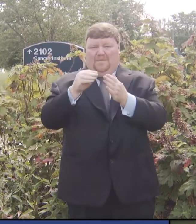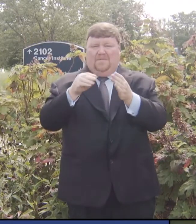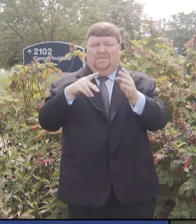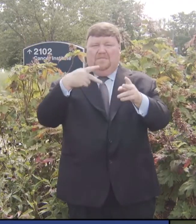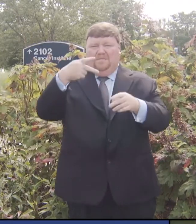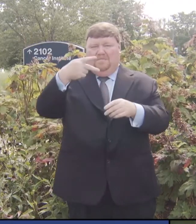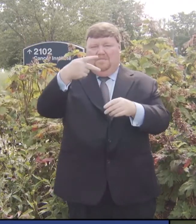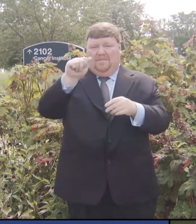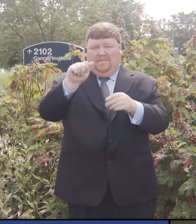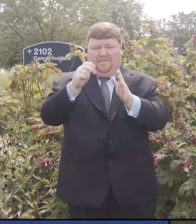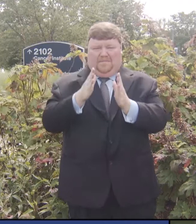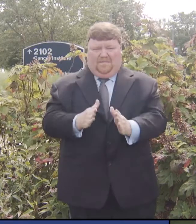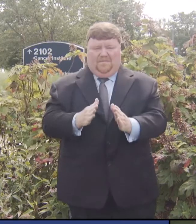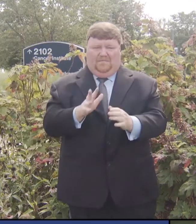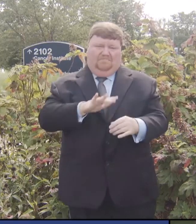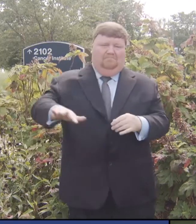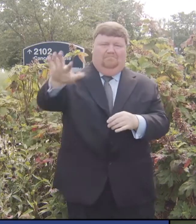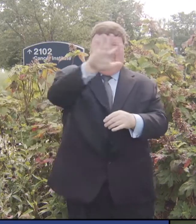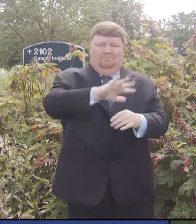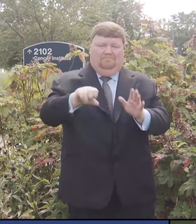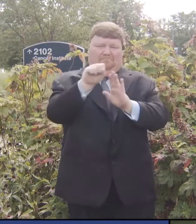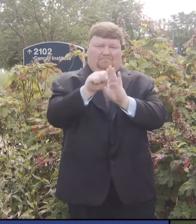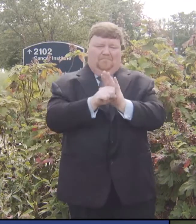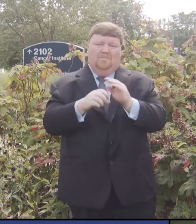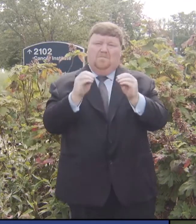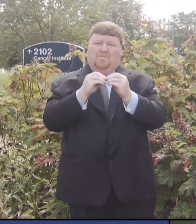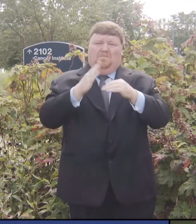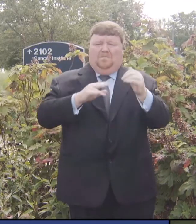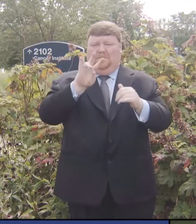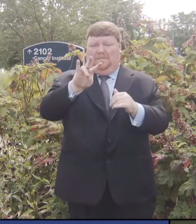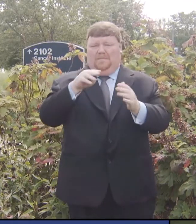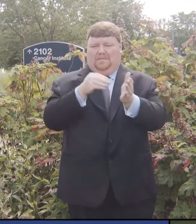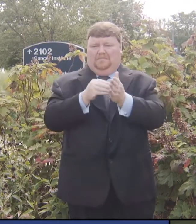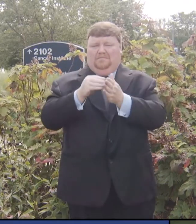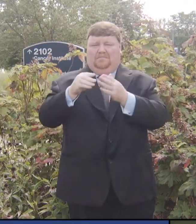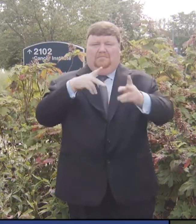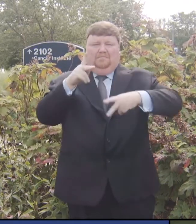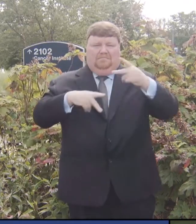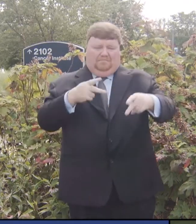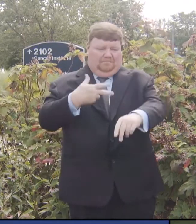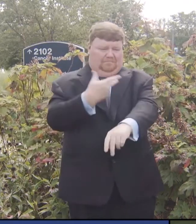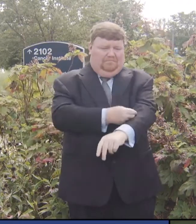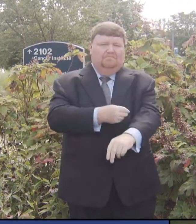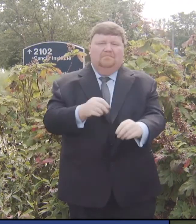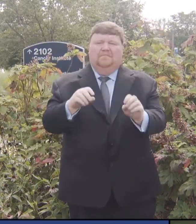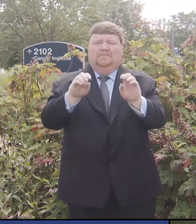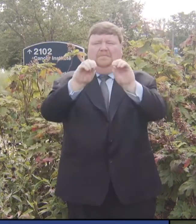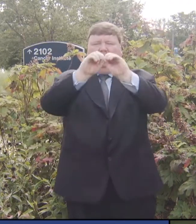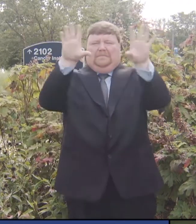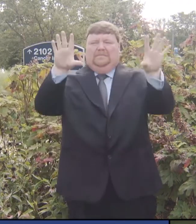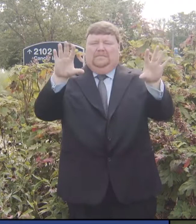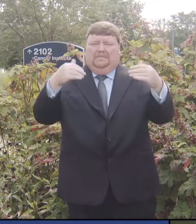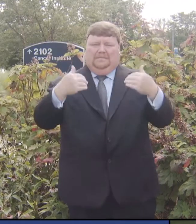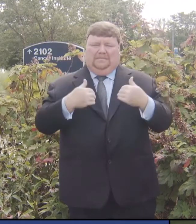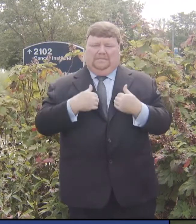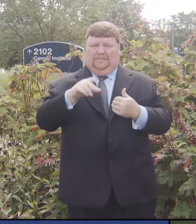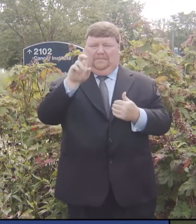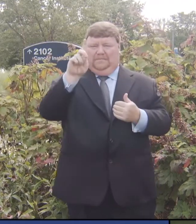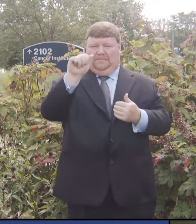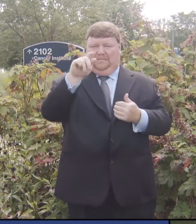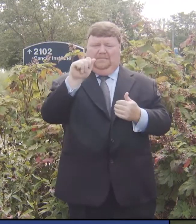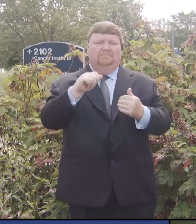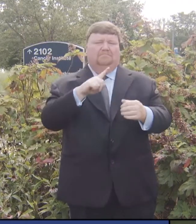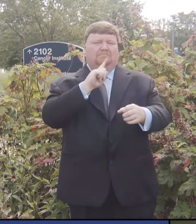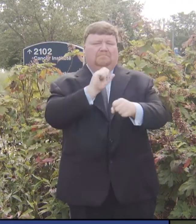this state. With more than 7 million people vaccinated, the data is clear. The vaccines are